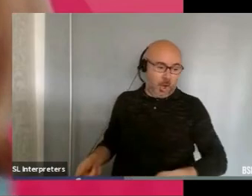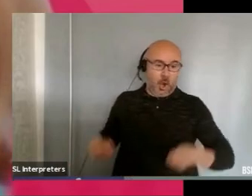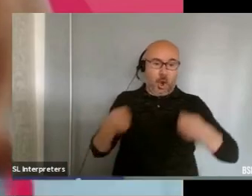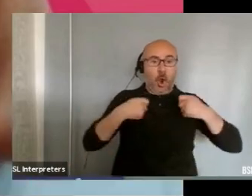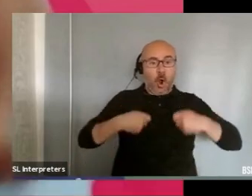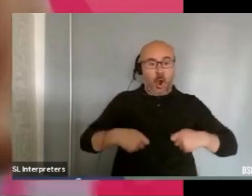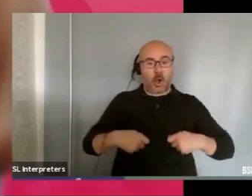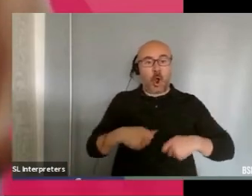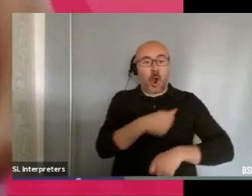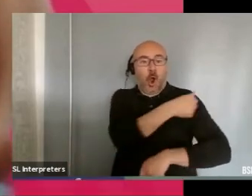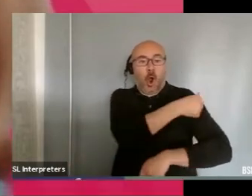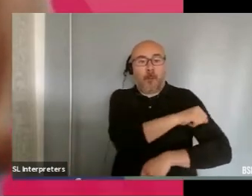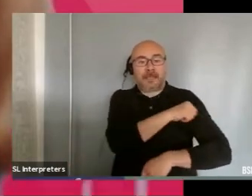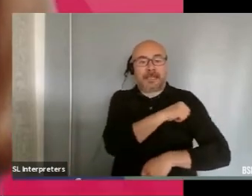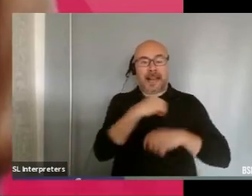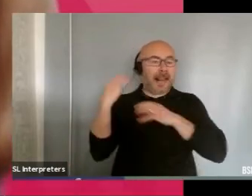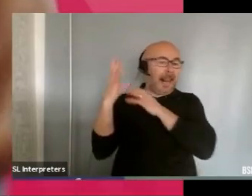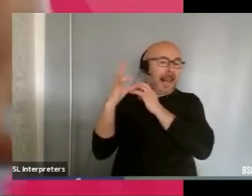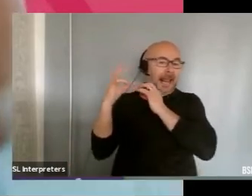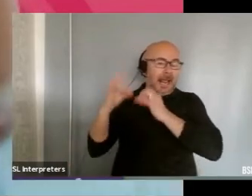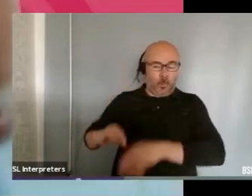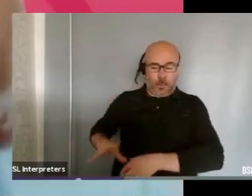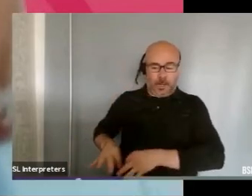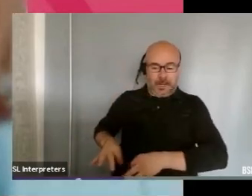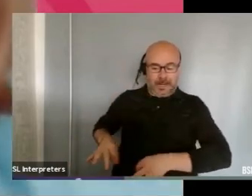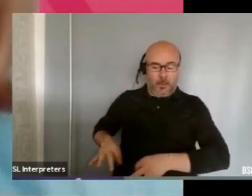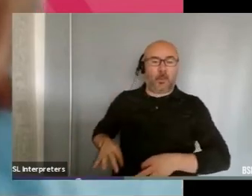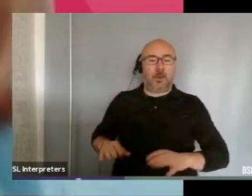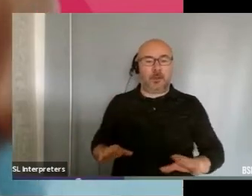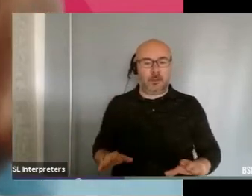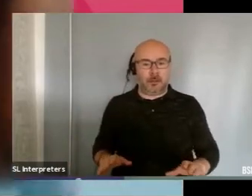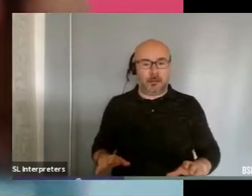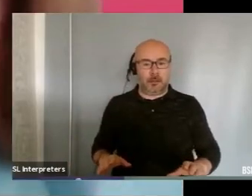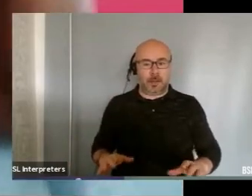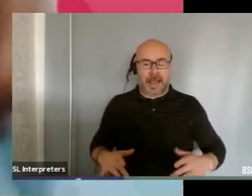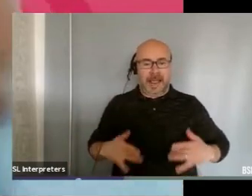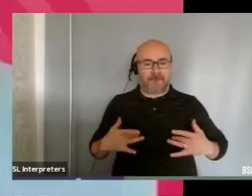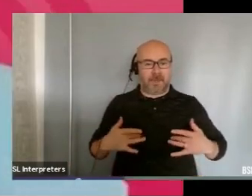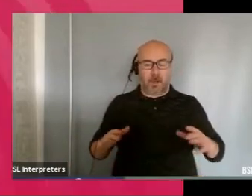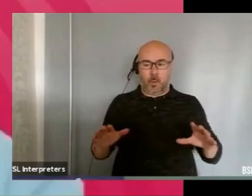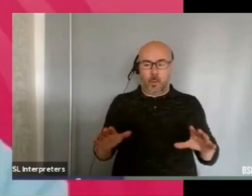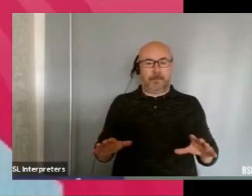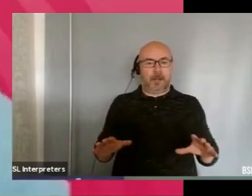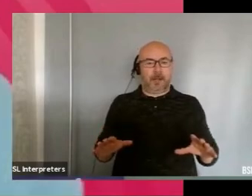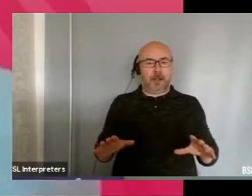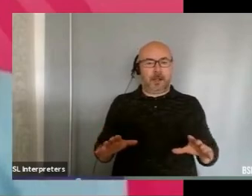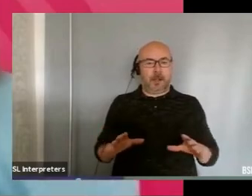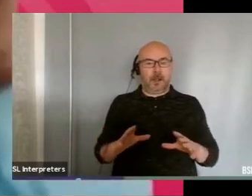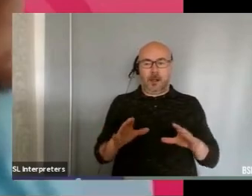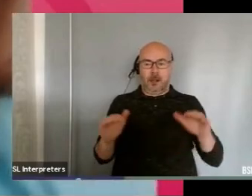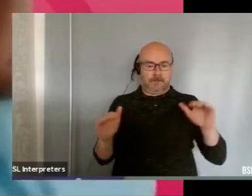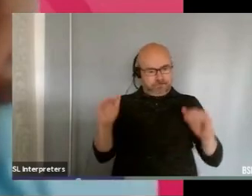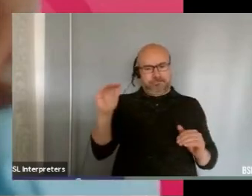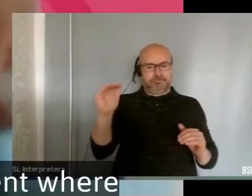so disempowered. She wasn't that competent person that was in charge of things and an office